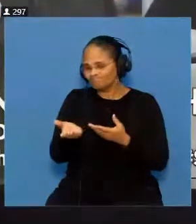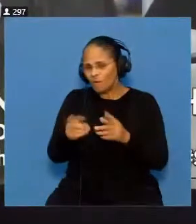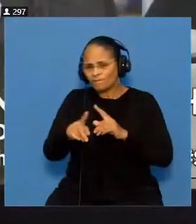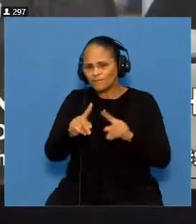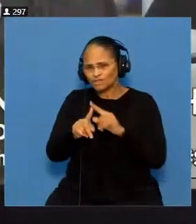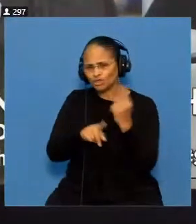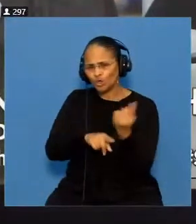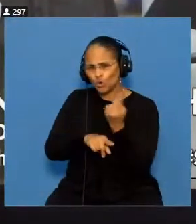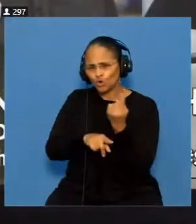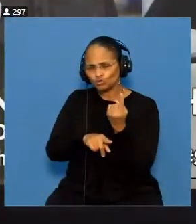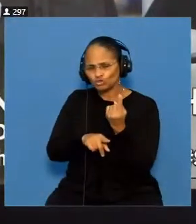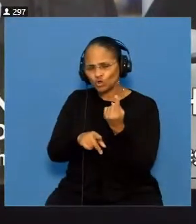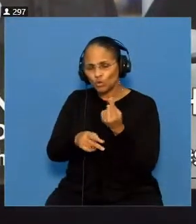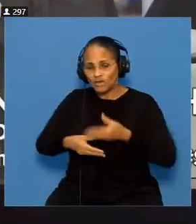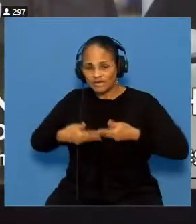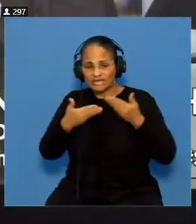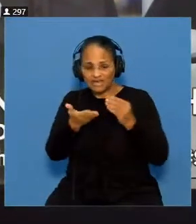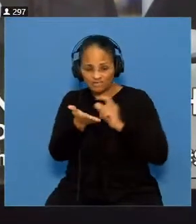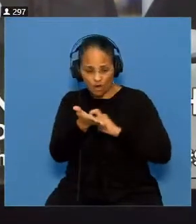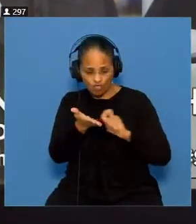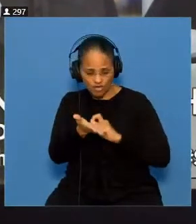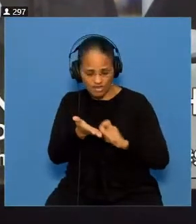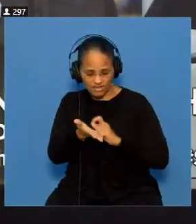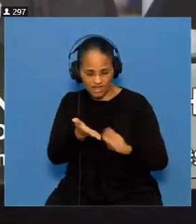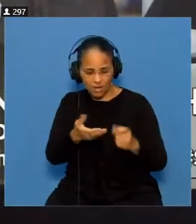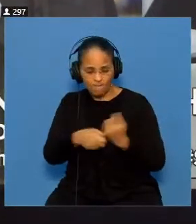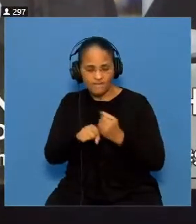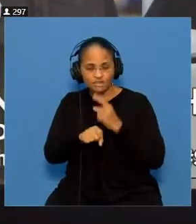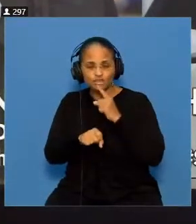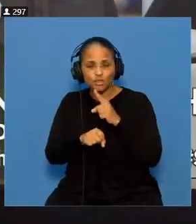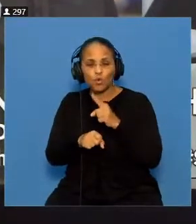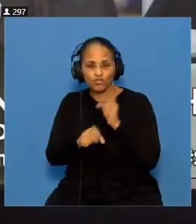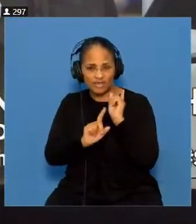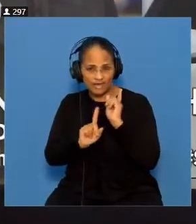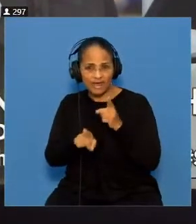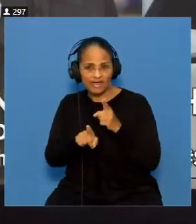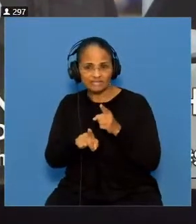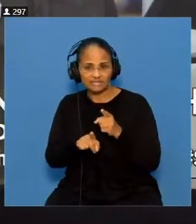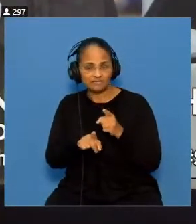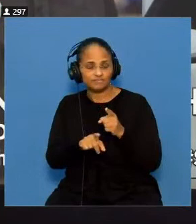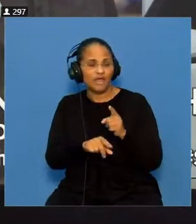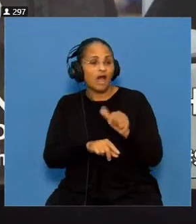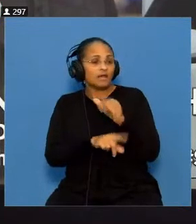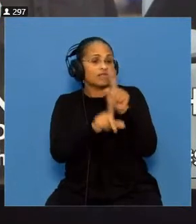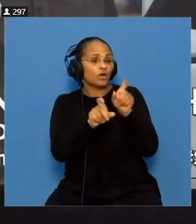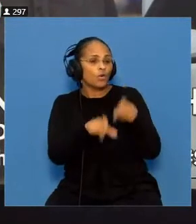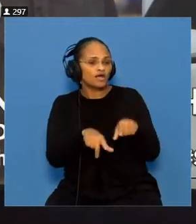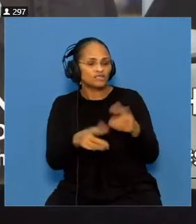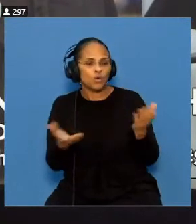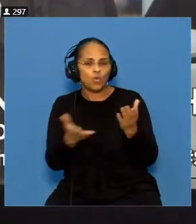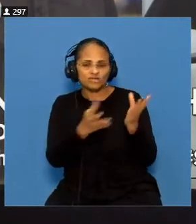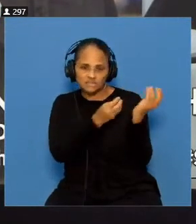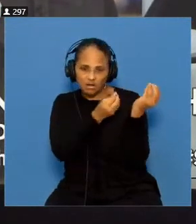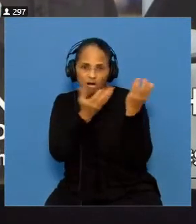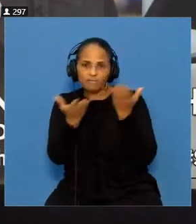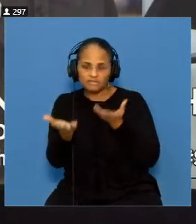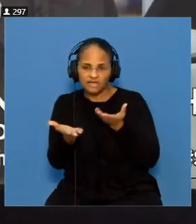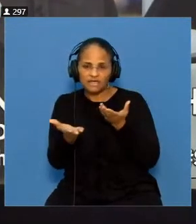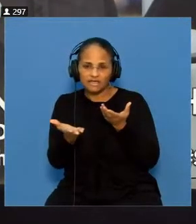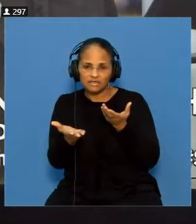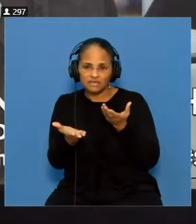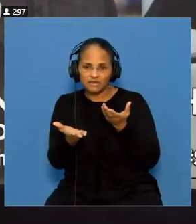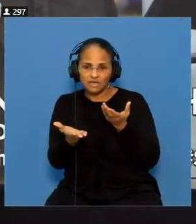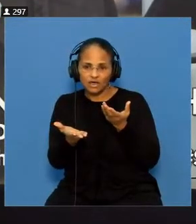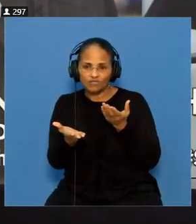can also question. submit written questions to the government, and we can make sure they get answered as well. Cheers. Another question for you. What is the latest update on the